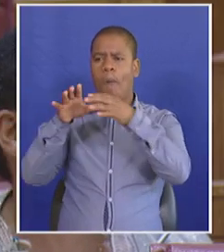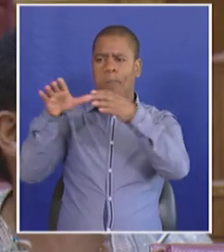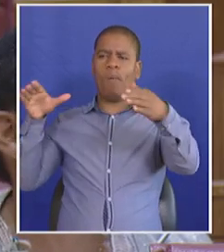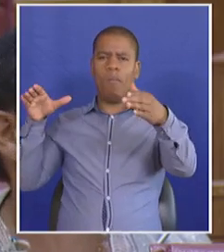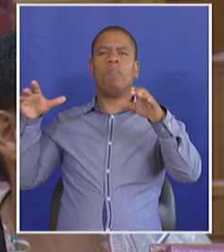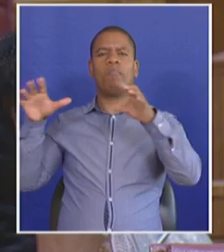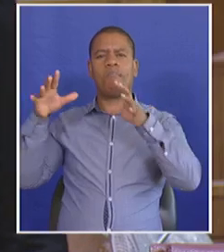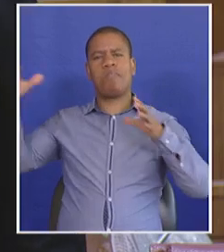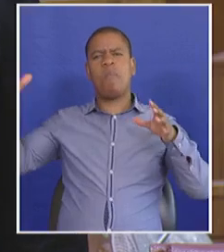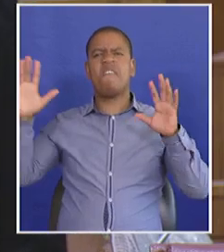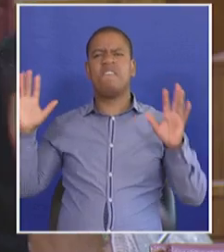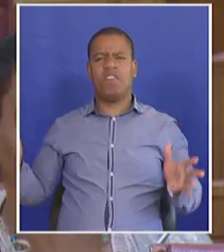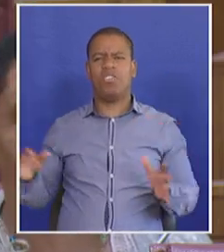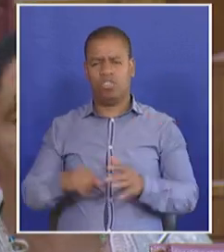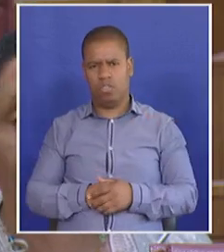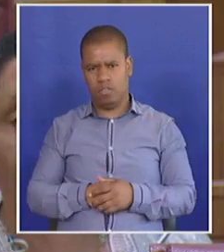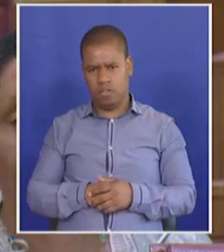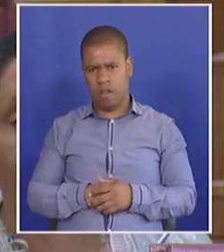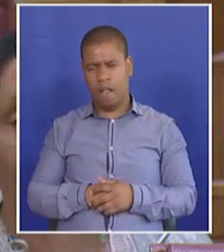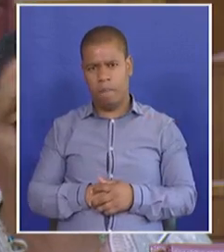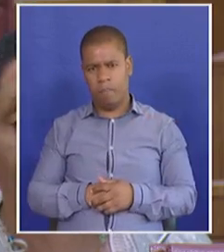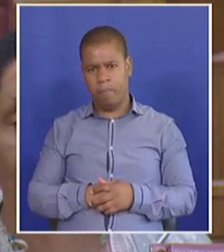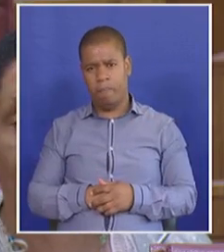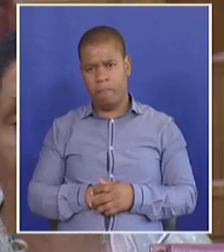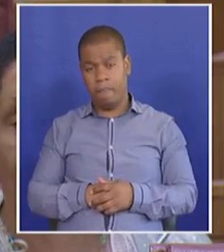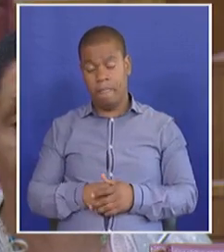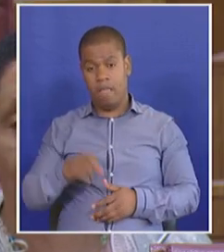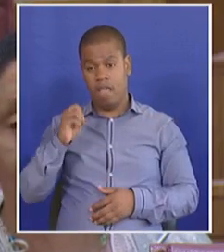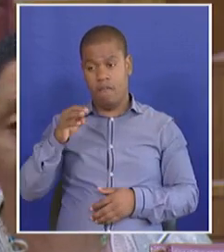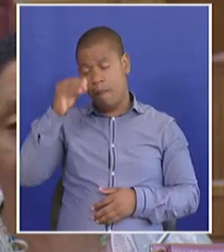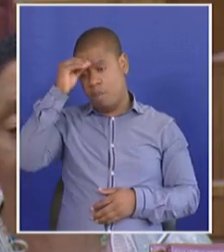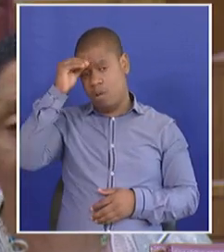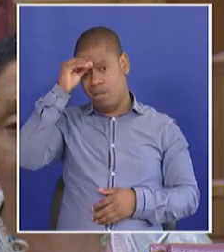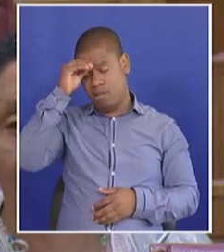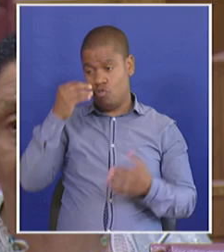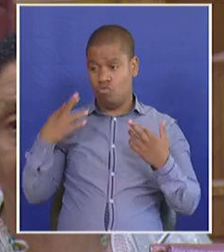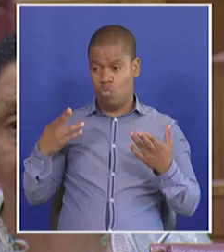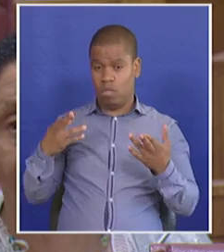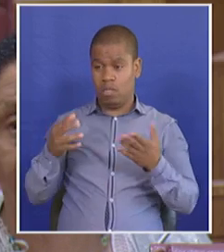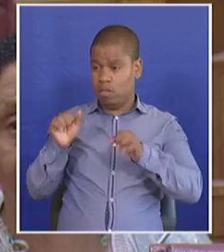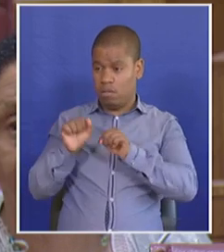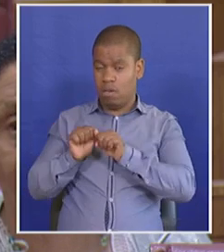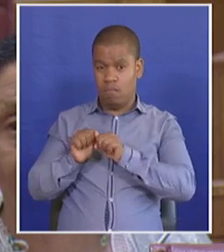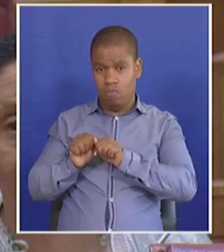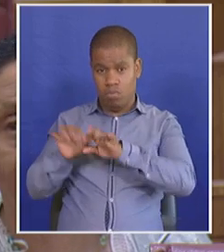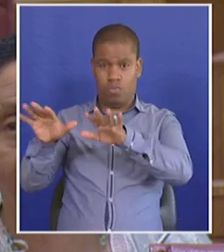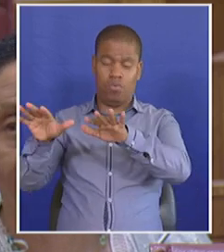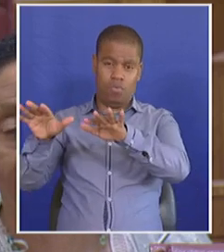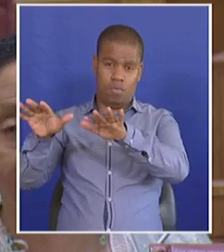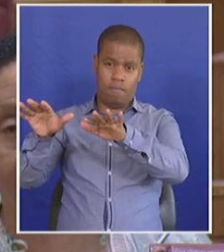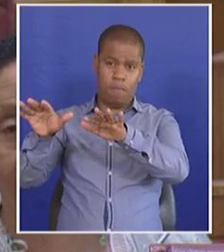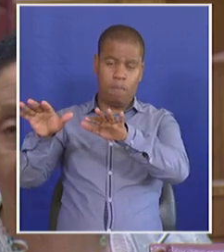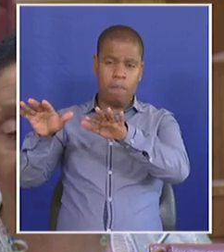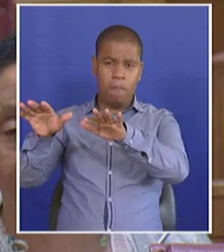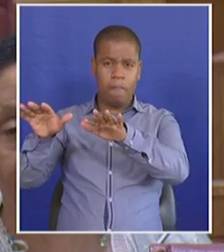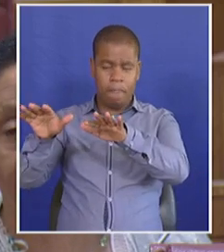widely. So clearly, if you are then deploying your policing resources in an area such as that, your